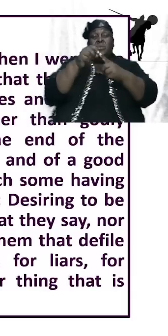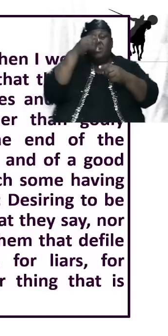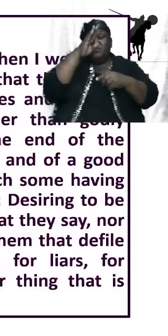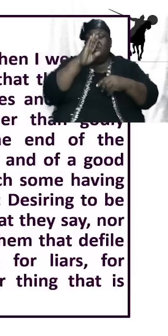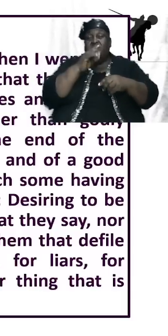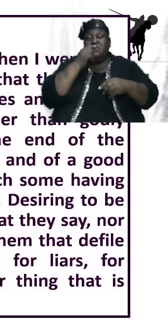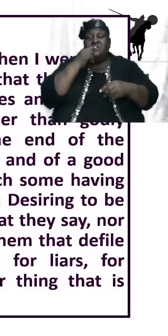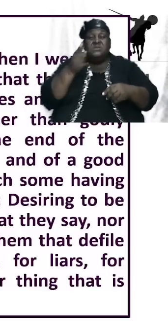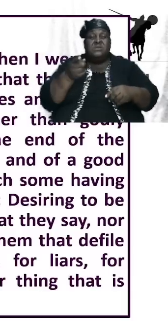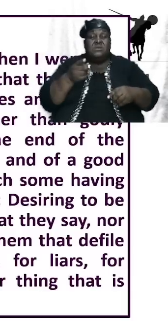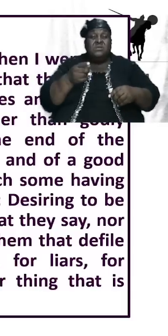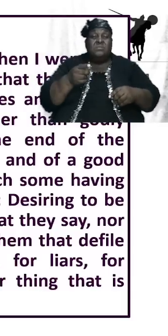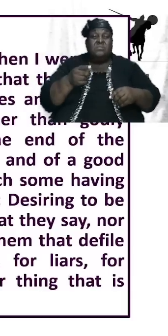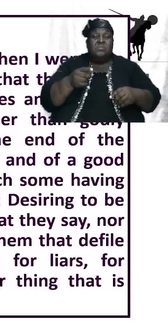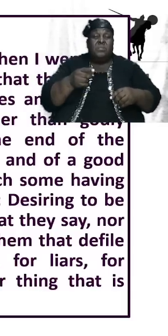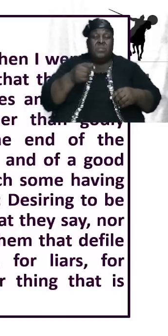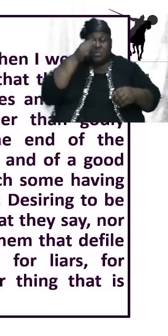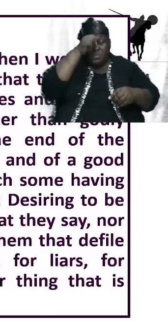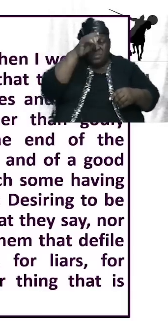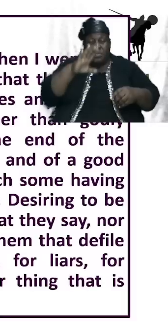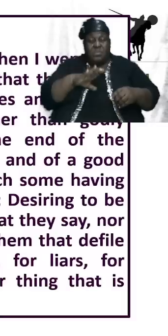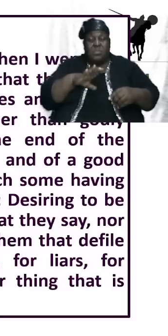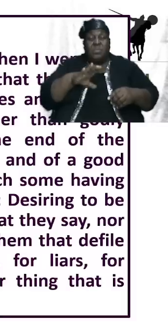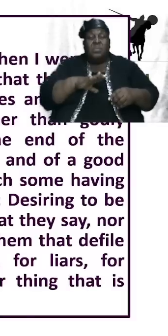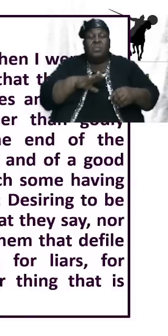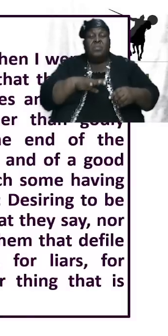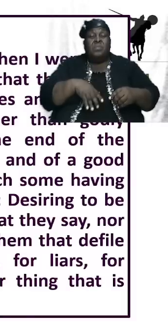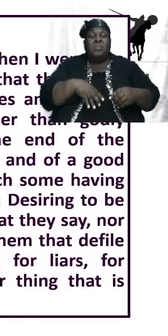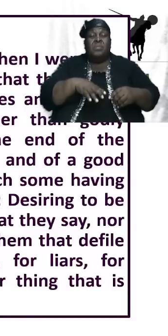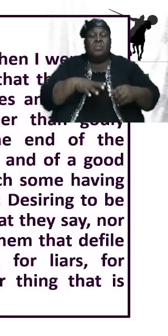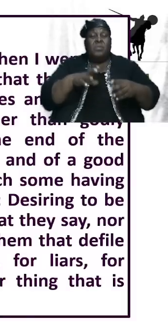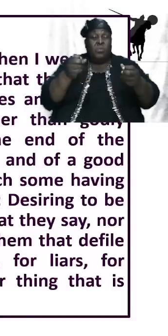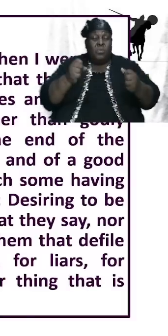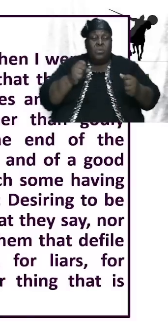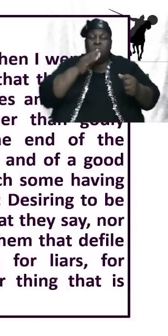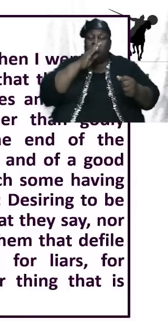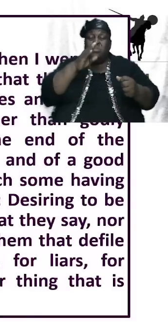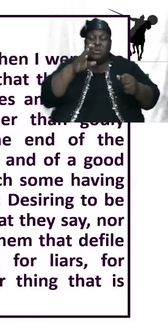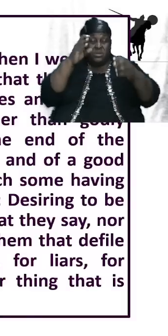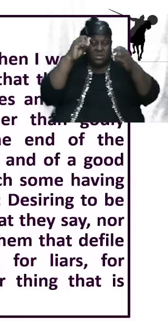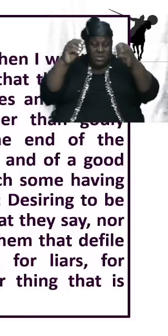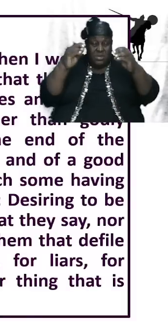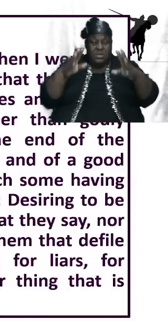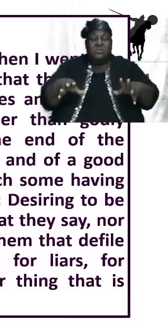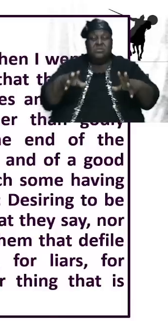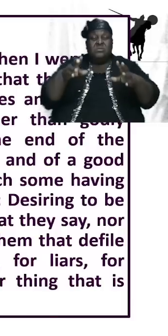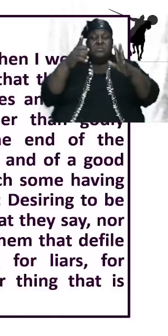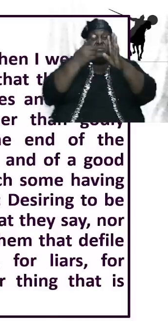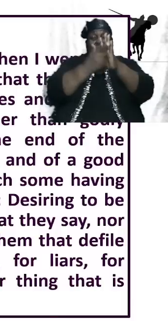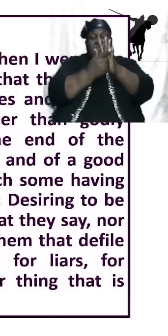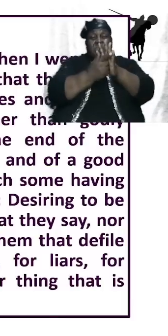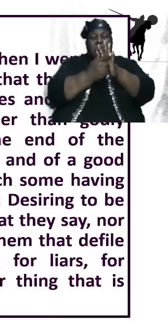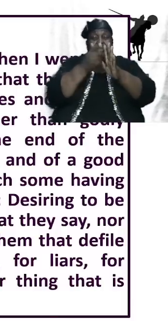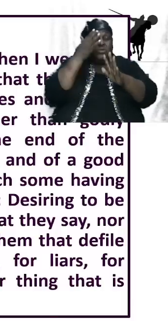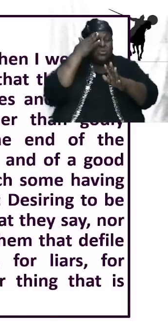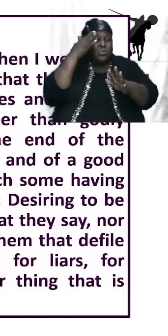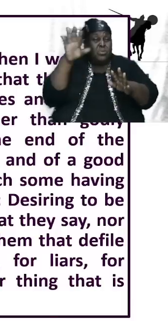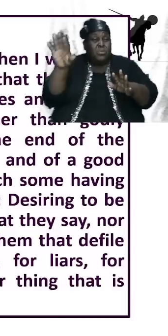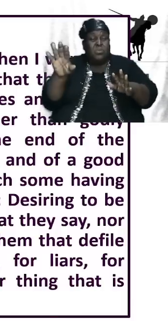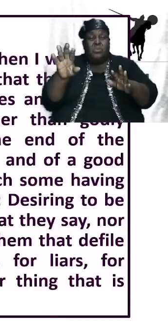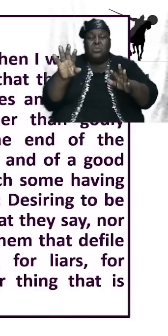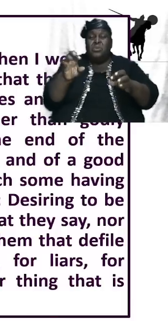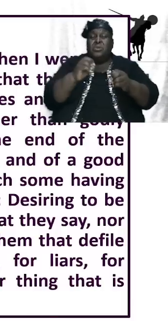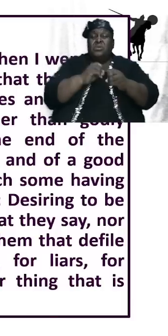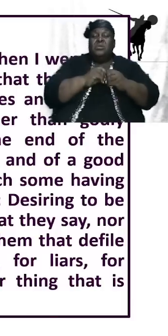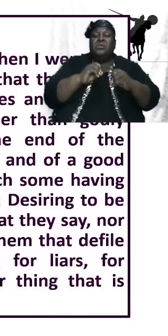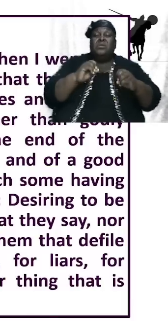and these men who do this thing, Paul said they want to be teachers of the law, but they don't know nothing at all. I'm saying, look here, don't